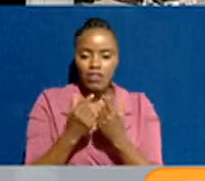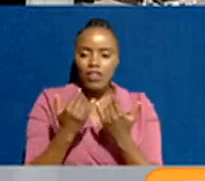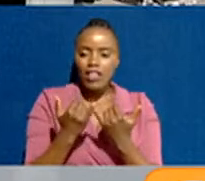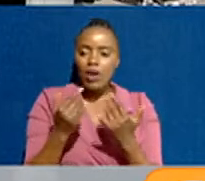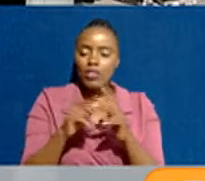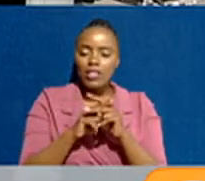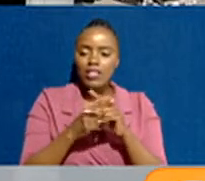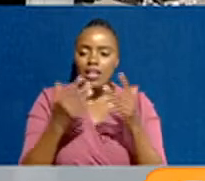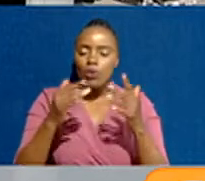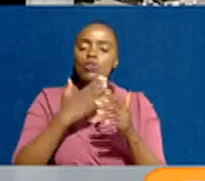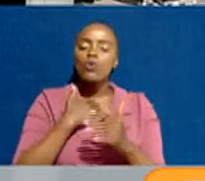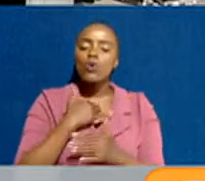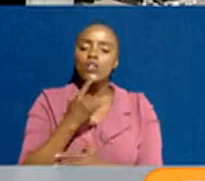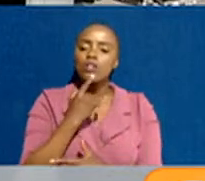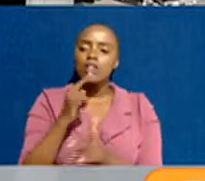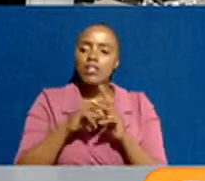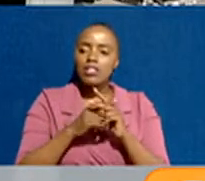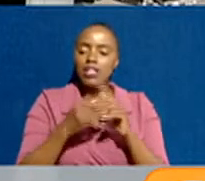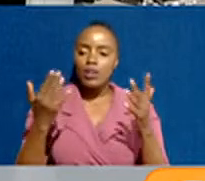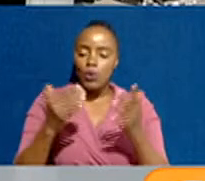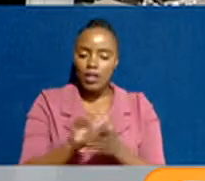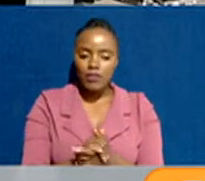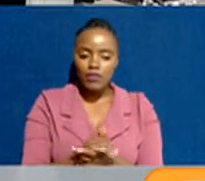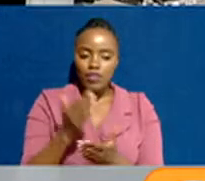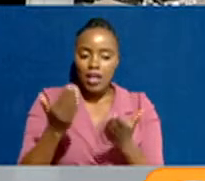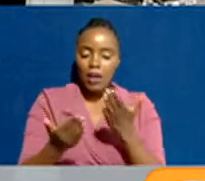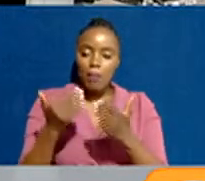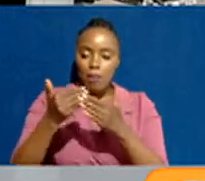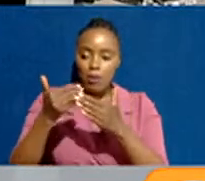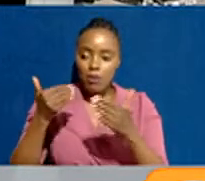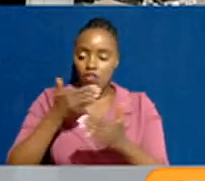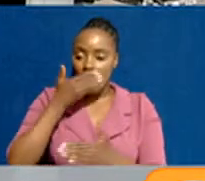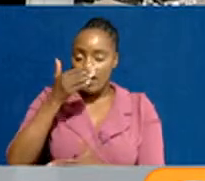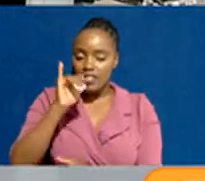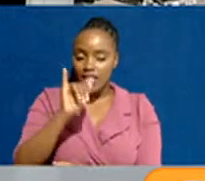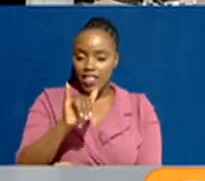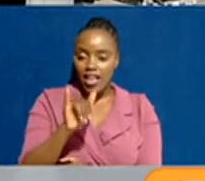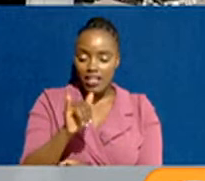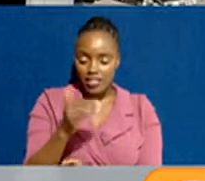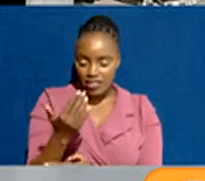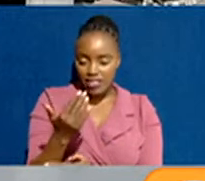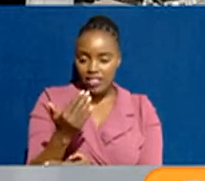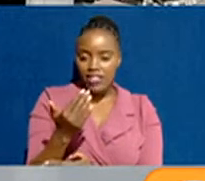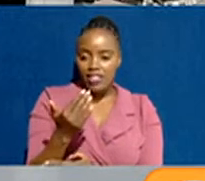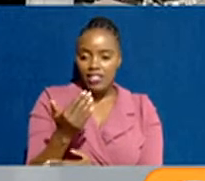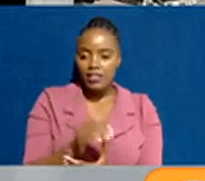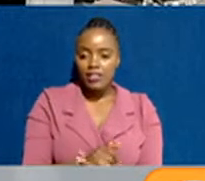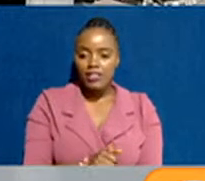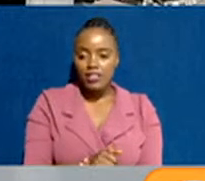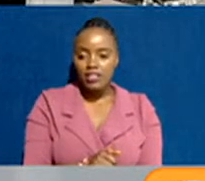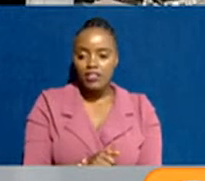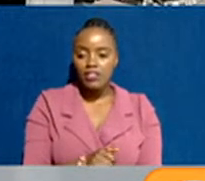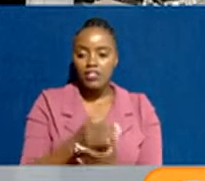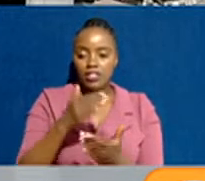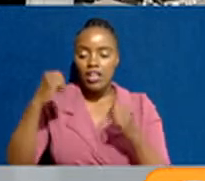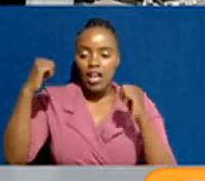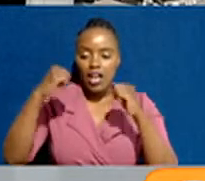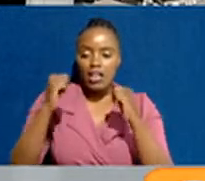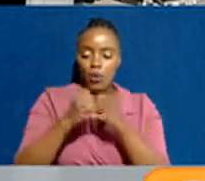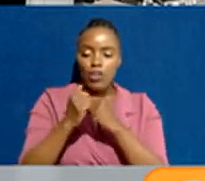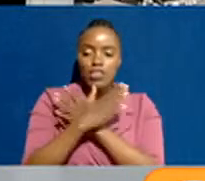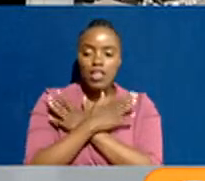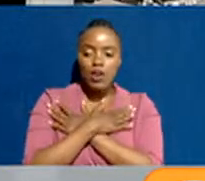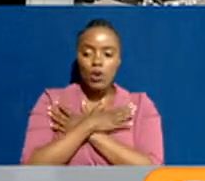they start? What would you recommend for them? Now, Trevor, maybe before I respond to that, of course, I agree with my